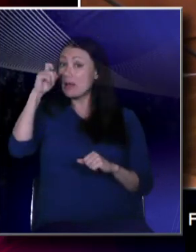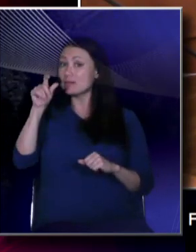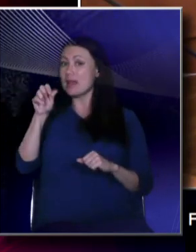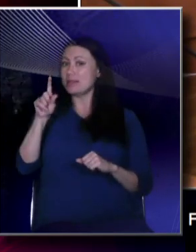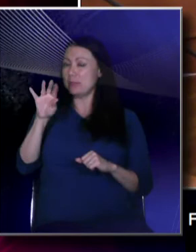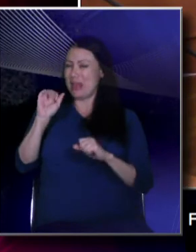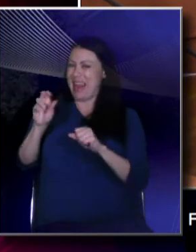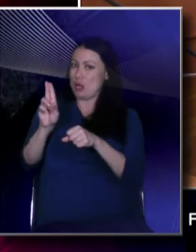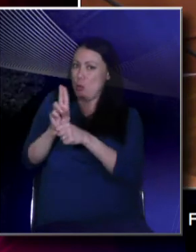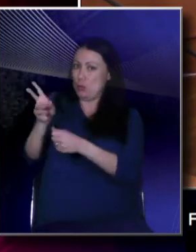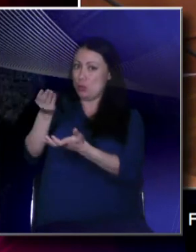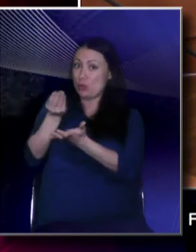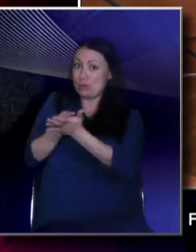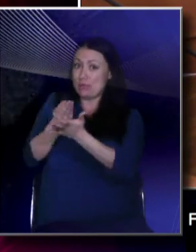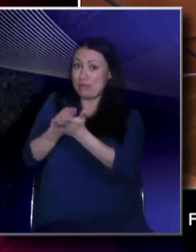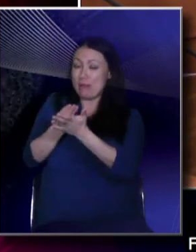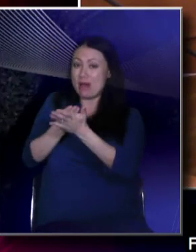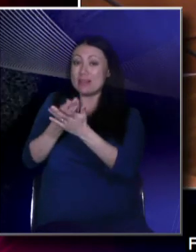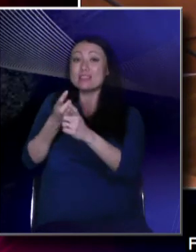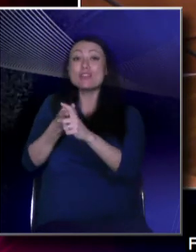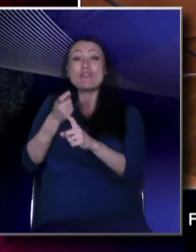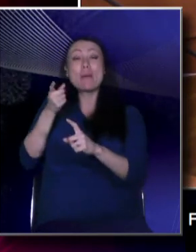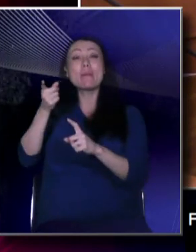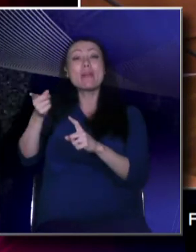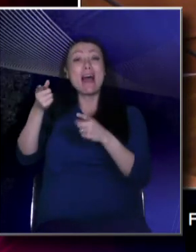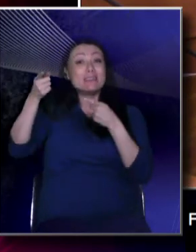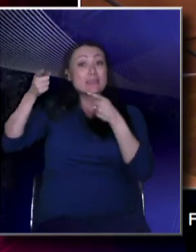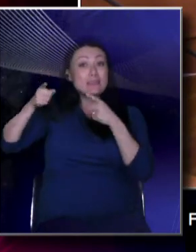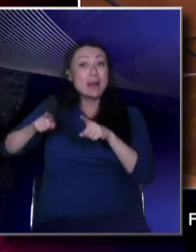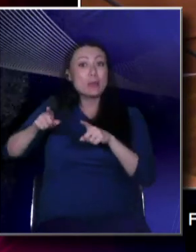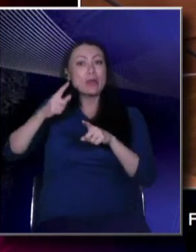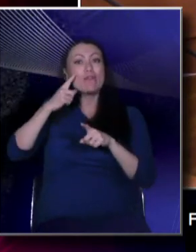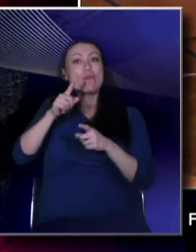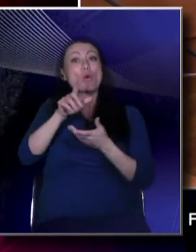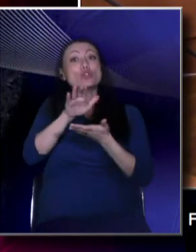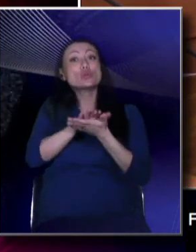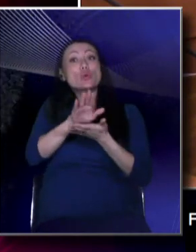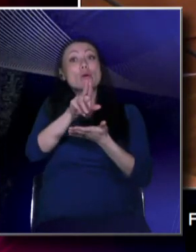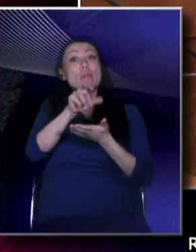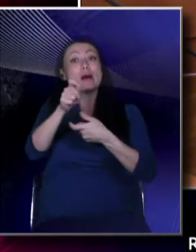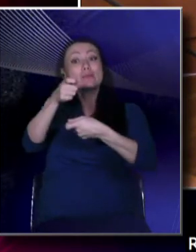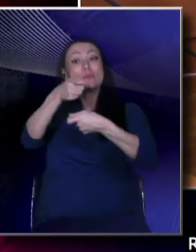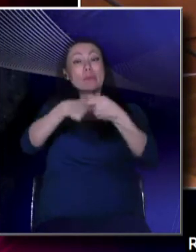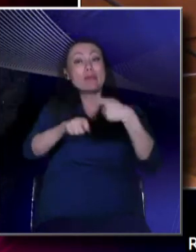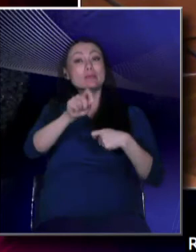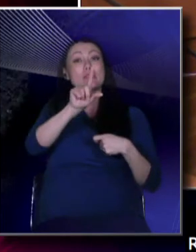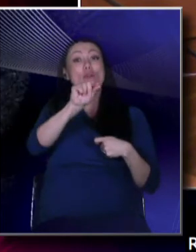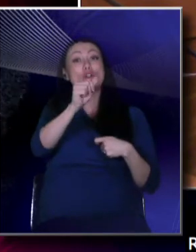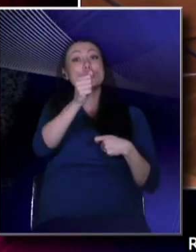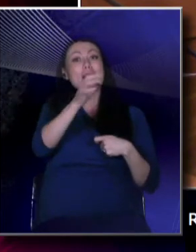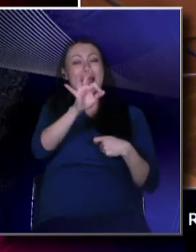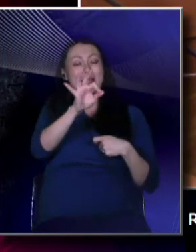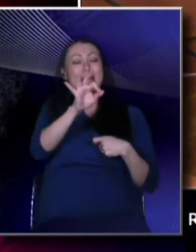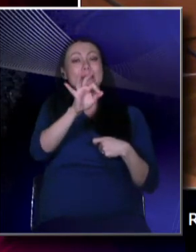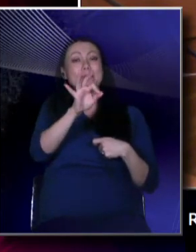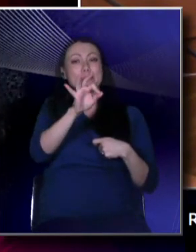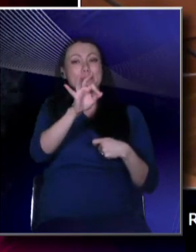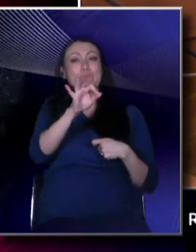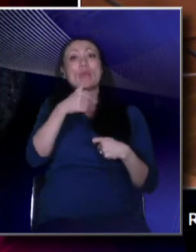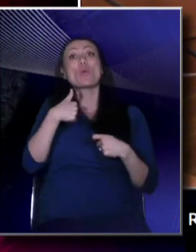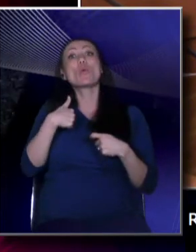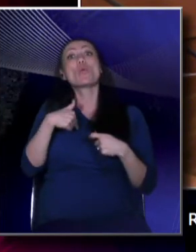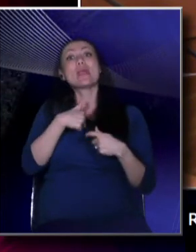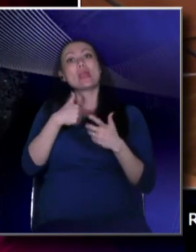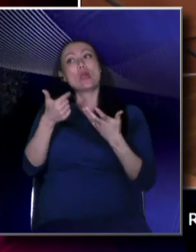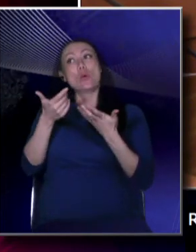to use the monies from the Volkswagen settlement for school bus replacements in fiscal year 2019, we